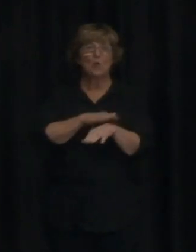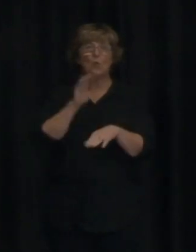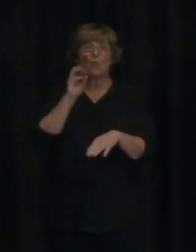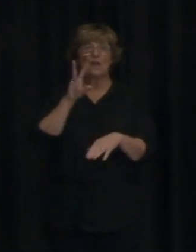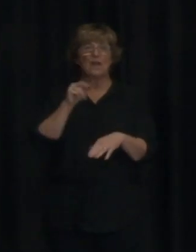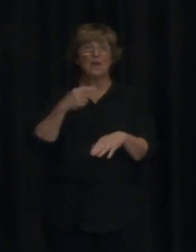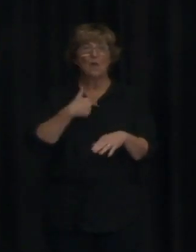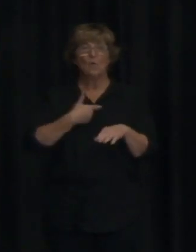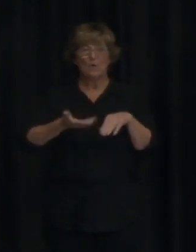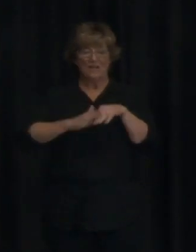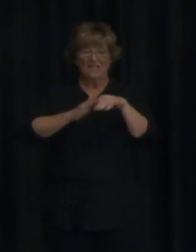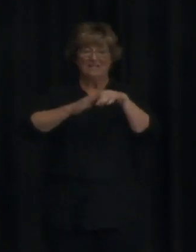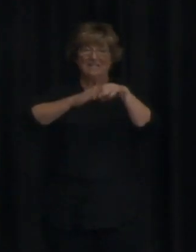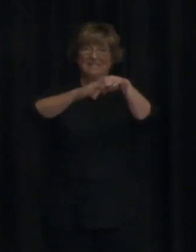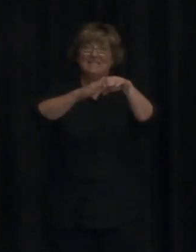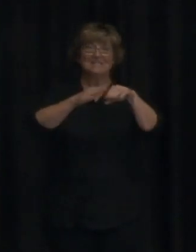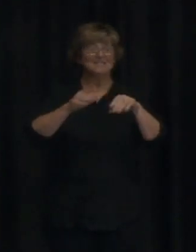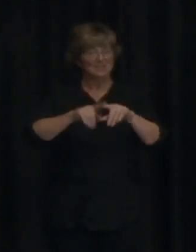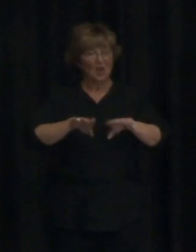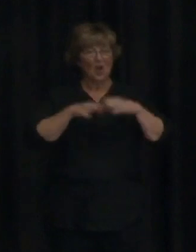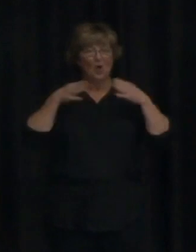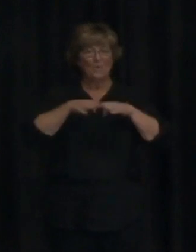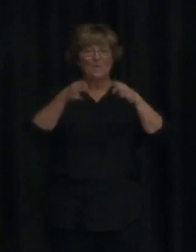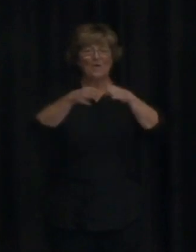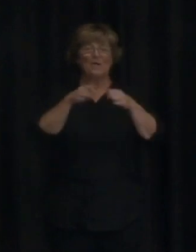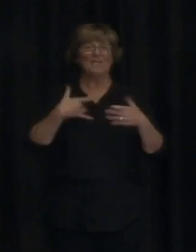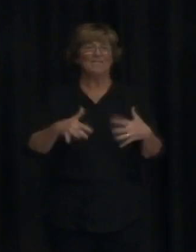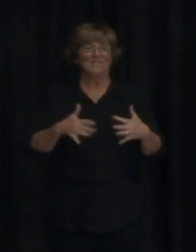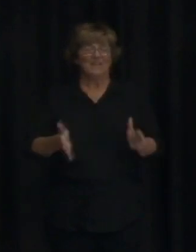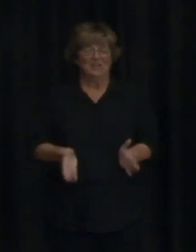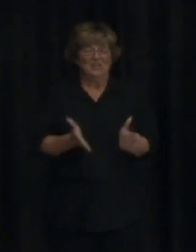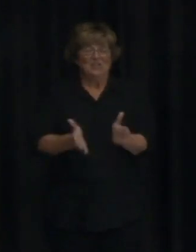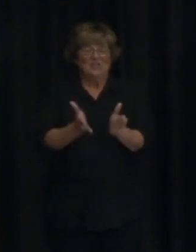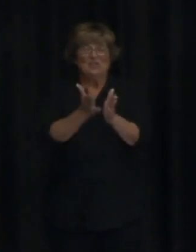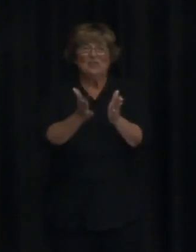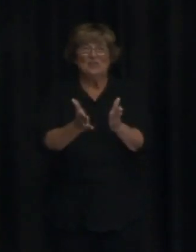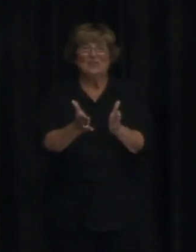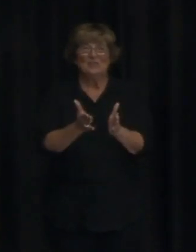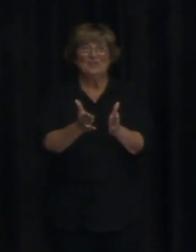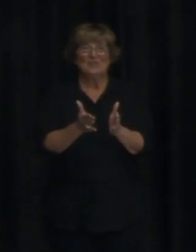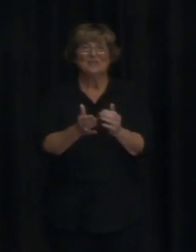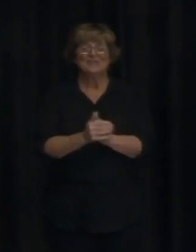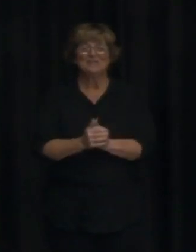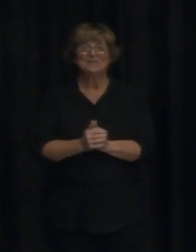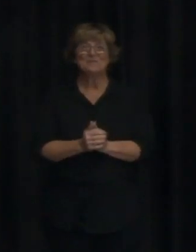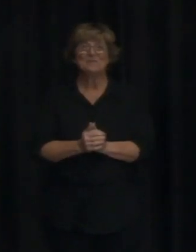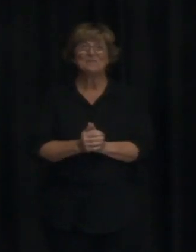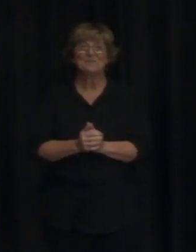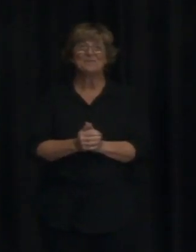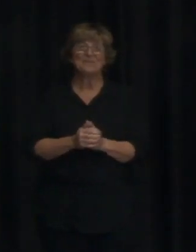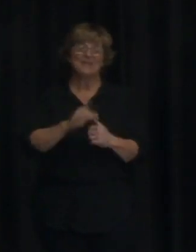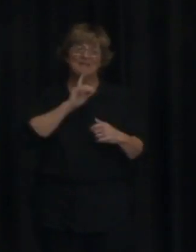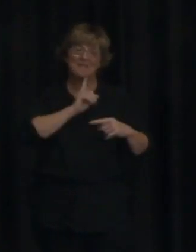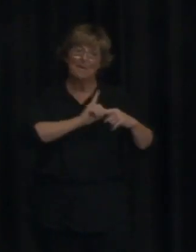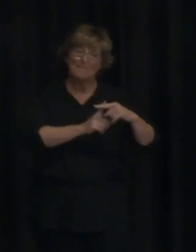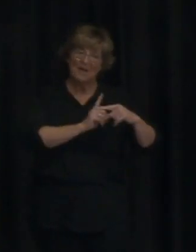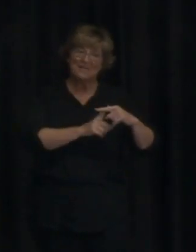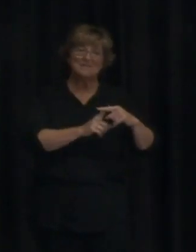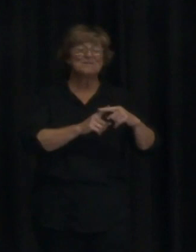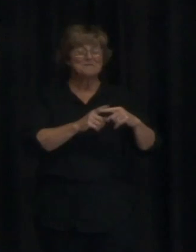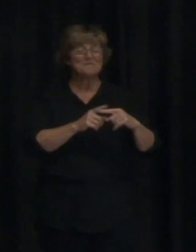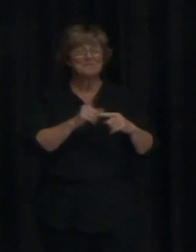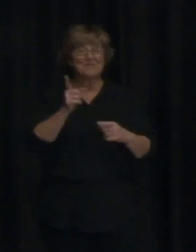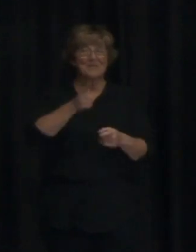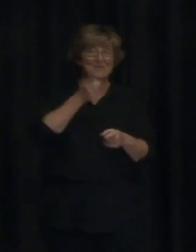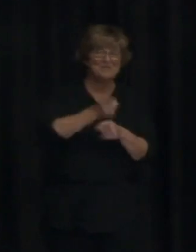now accelerating the pace of reopening. But I'm very encouraged by the stabilization, the case rates, the positivity rate, and indeed,